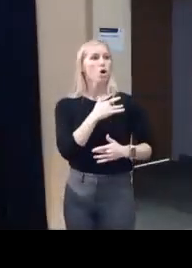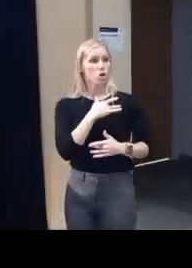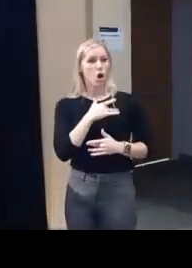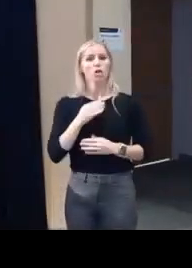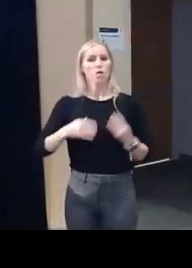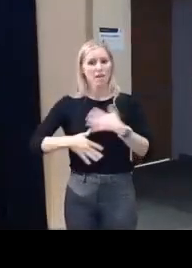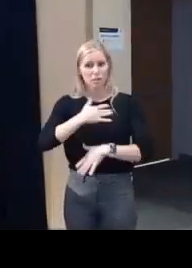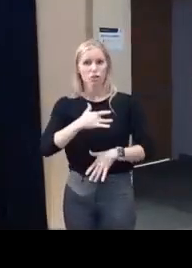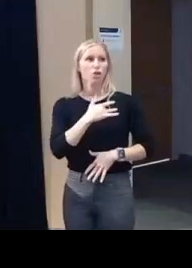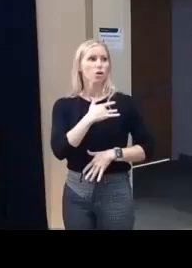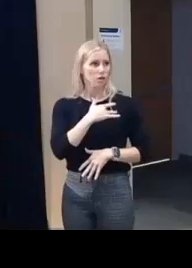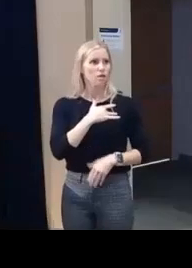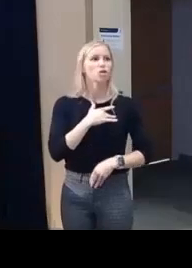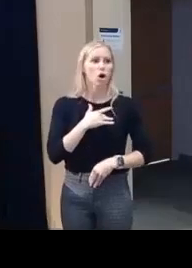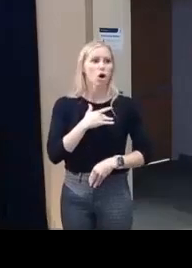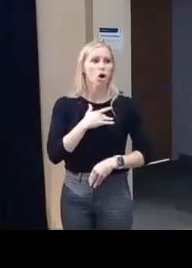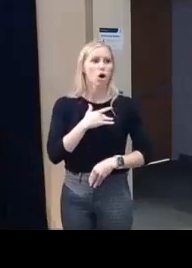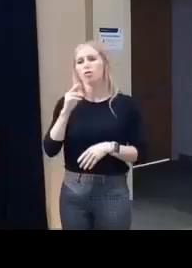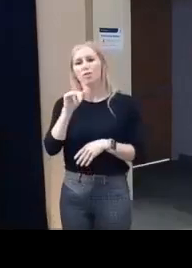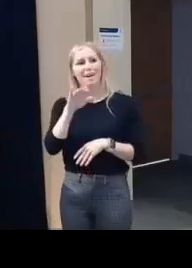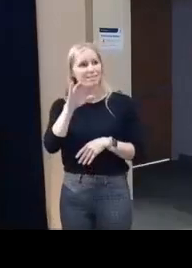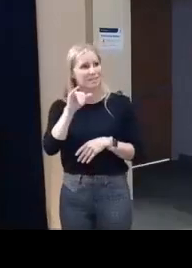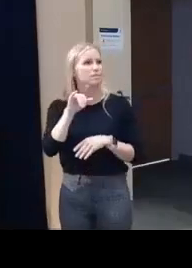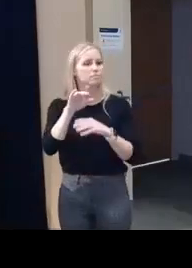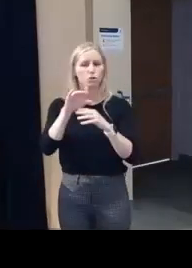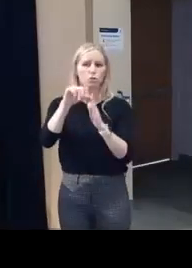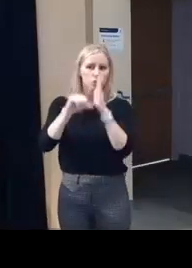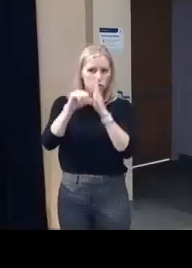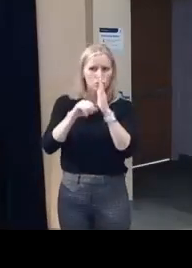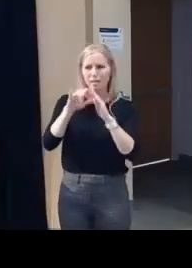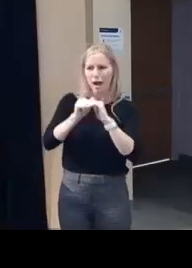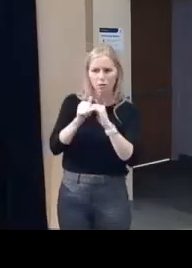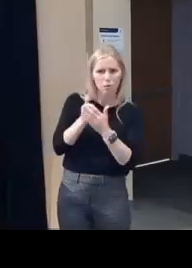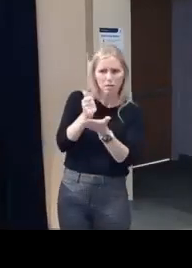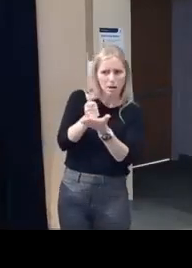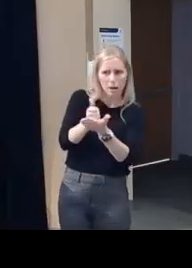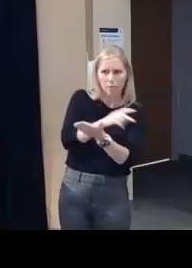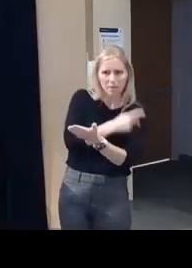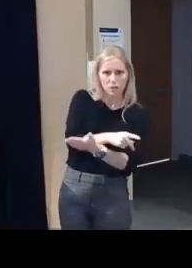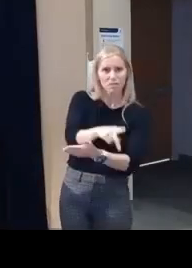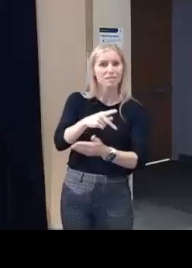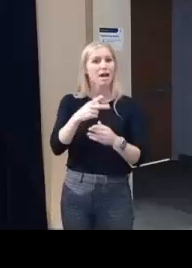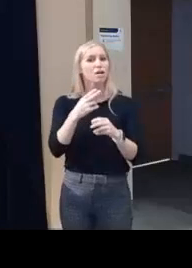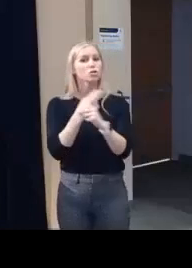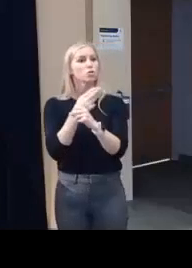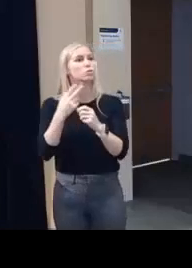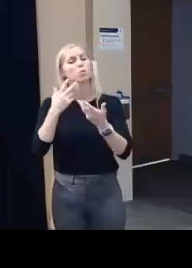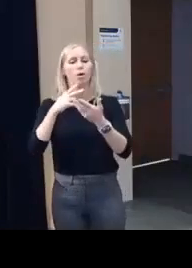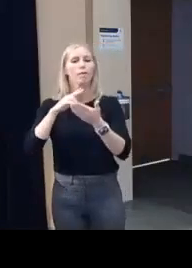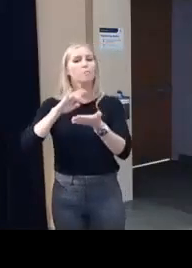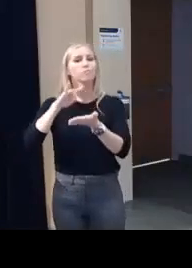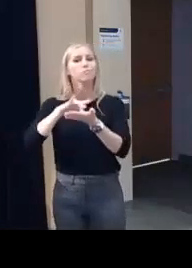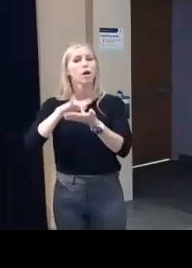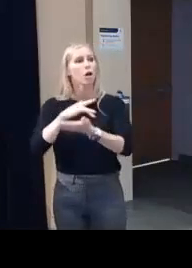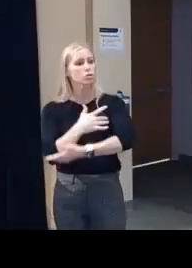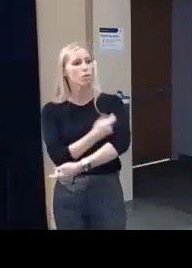about endocarditis management and treatment for patients with injection drug use and substance use disorder.